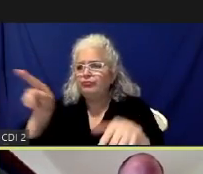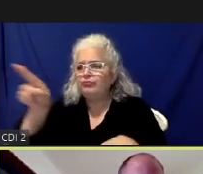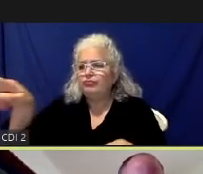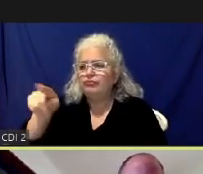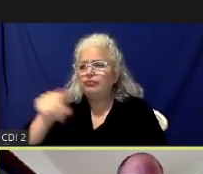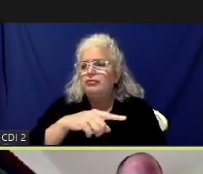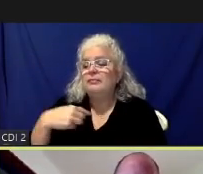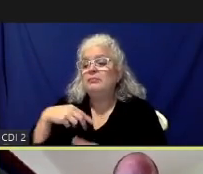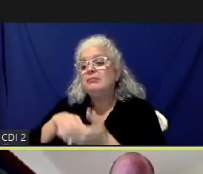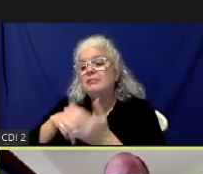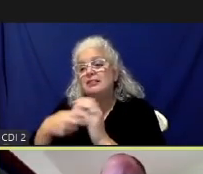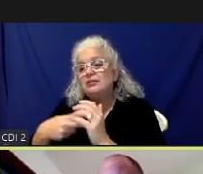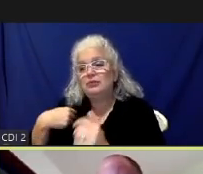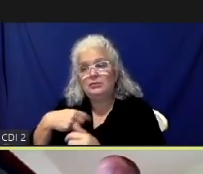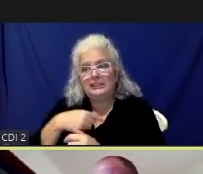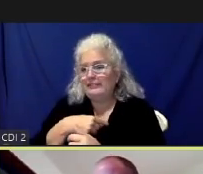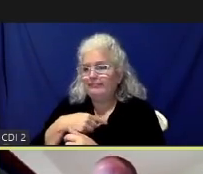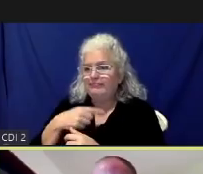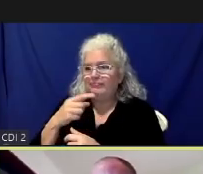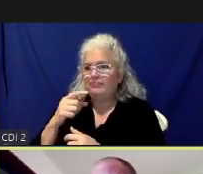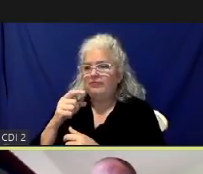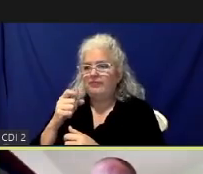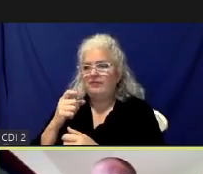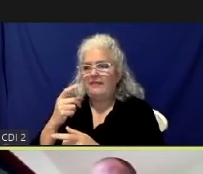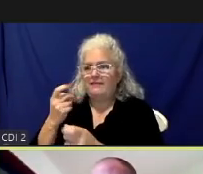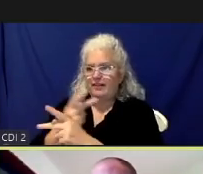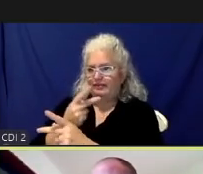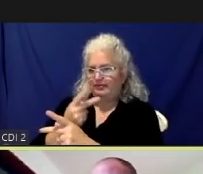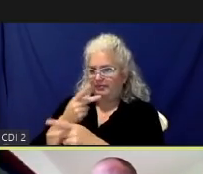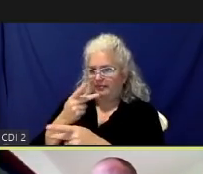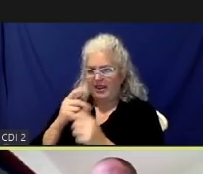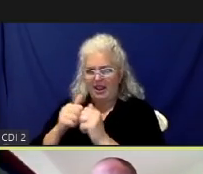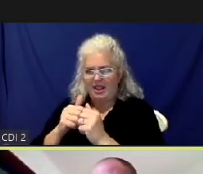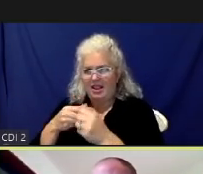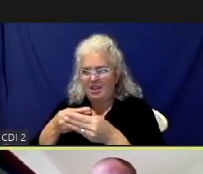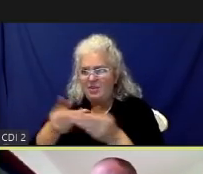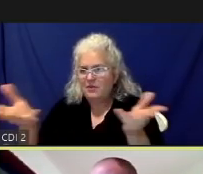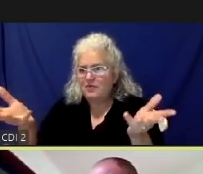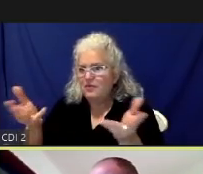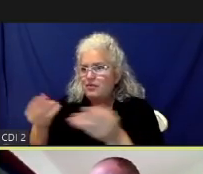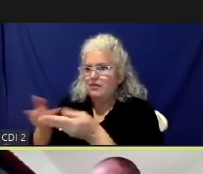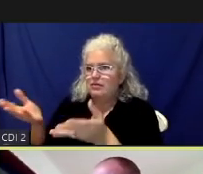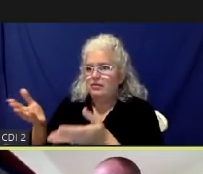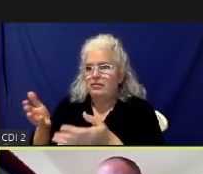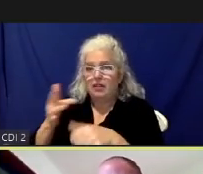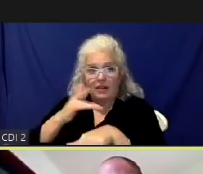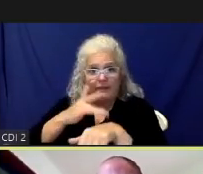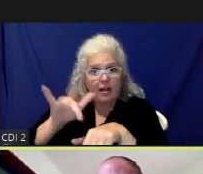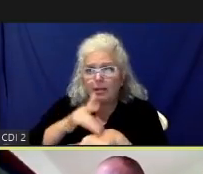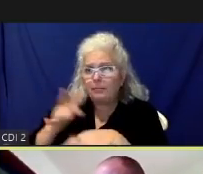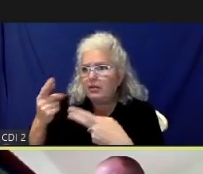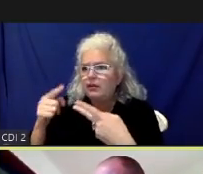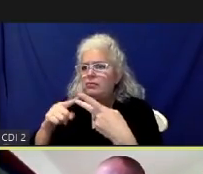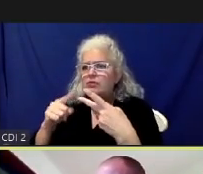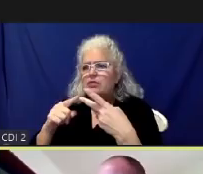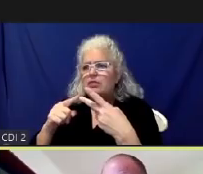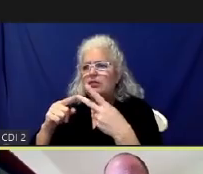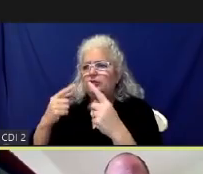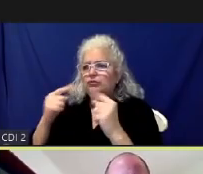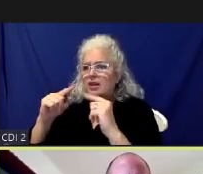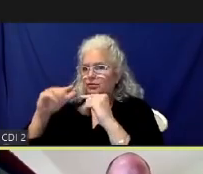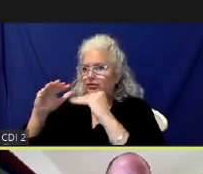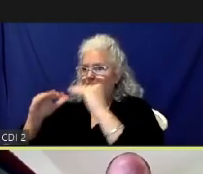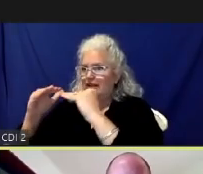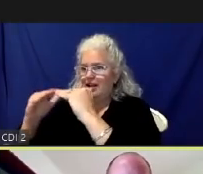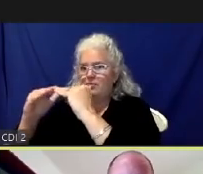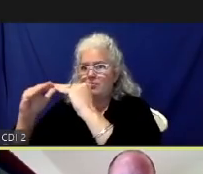components, feasibility and equity, and ensure that community is